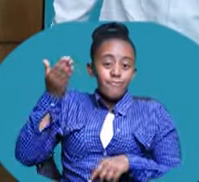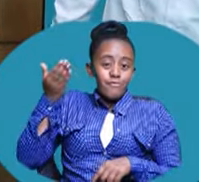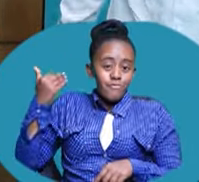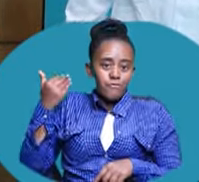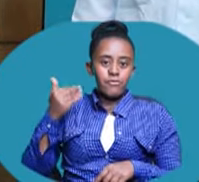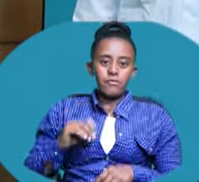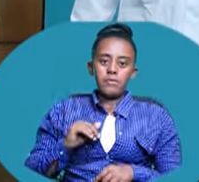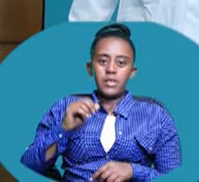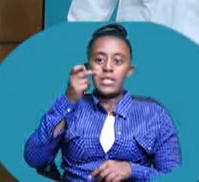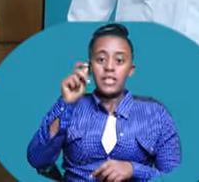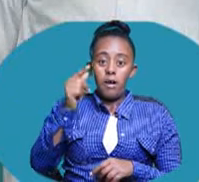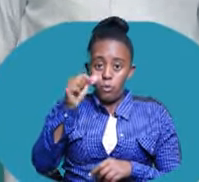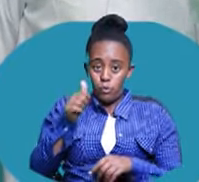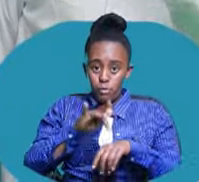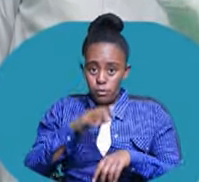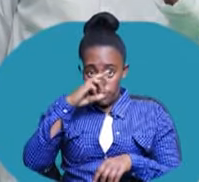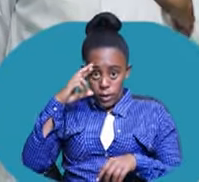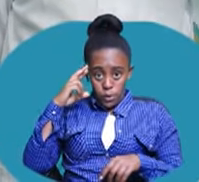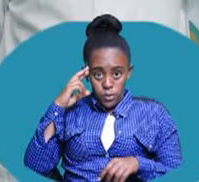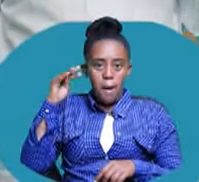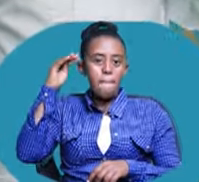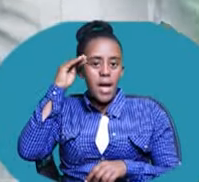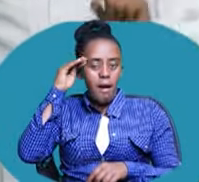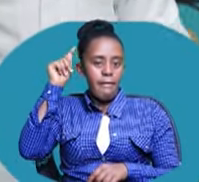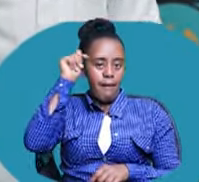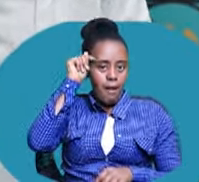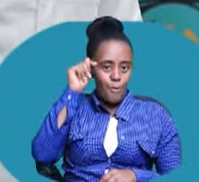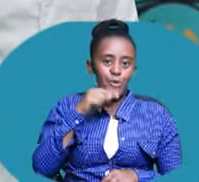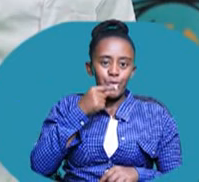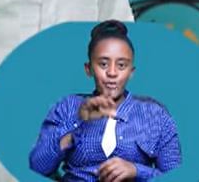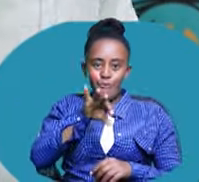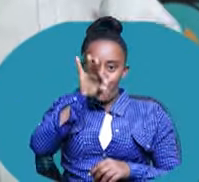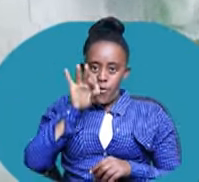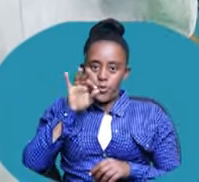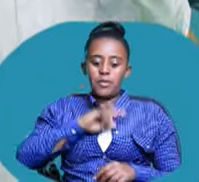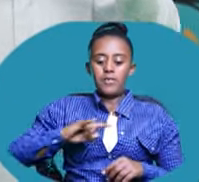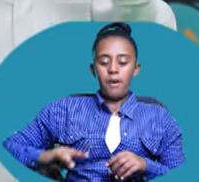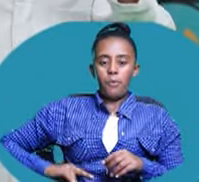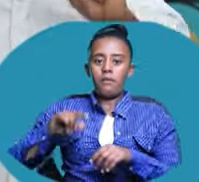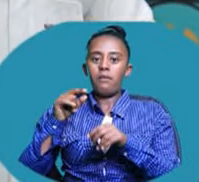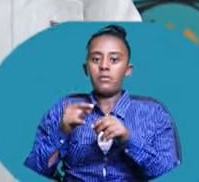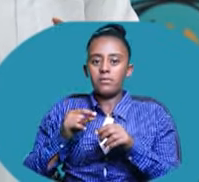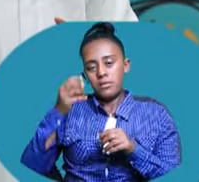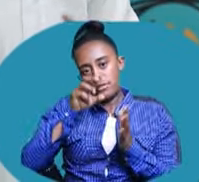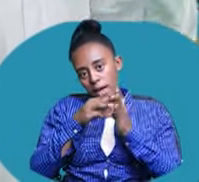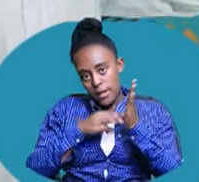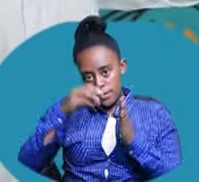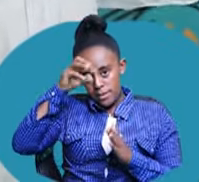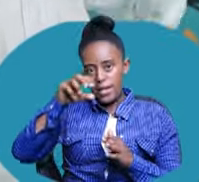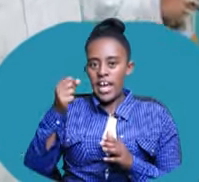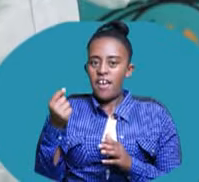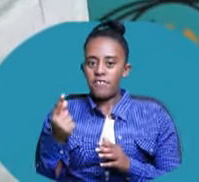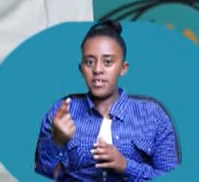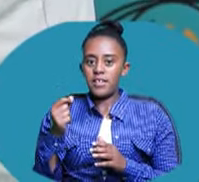reign of Dilnaod, because Maratha Klaimanot, he founded Zagwe dynasty about 1150 AD.